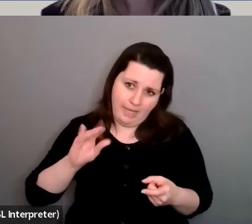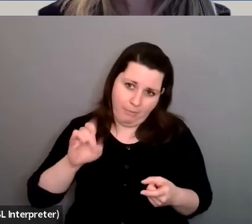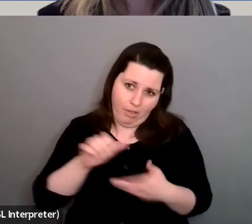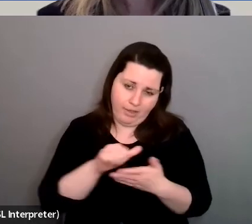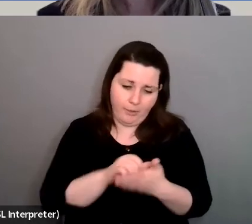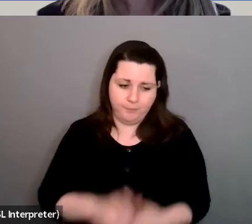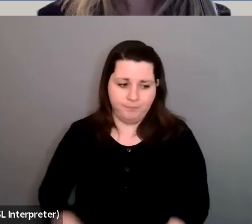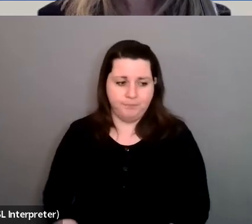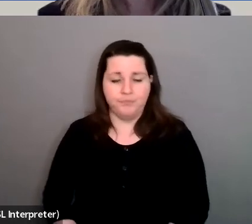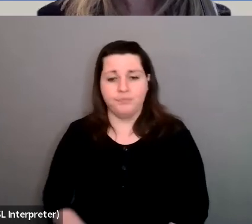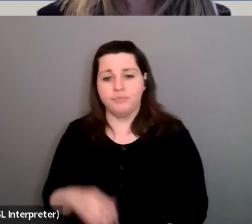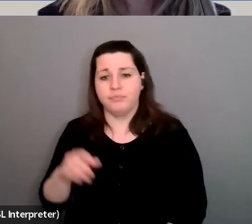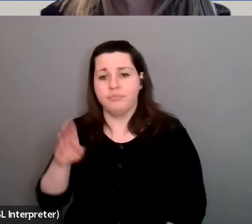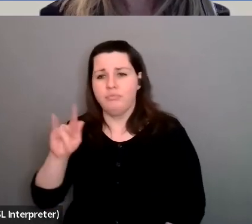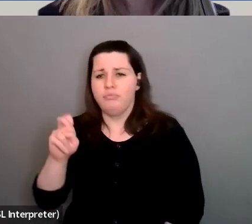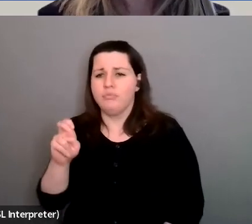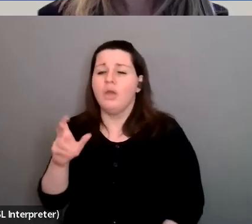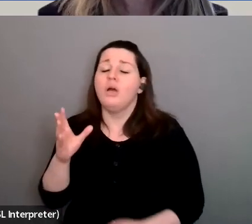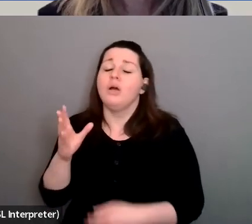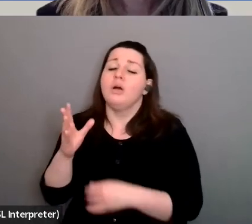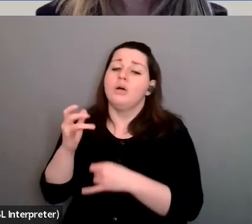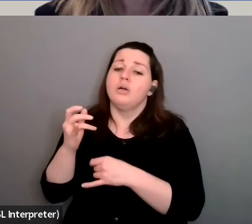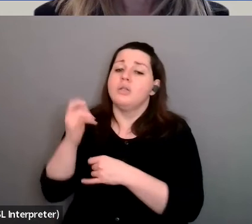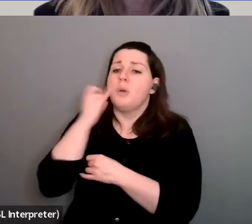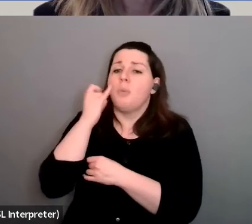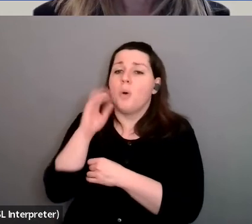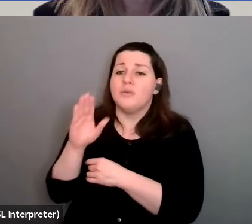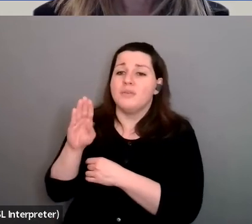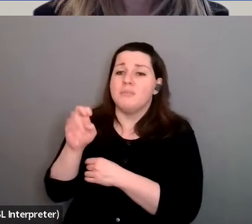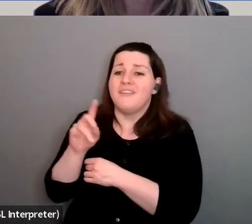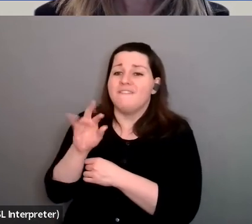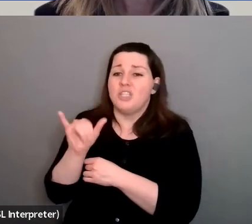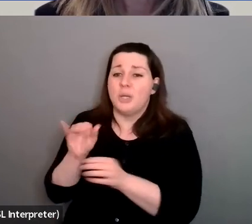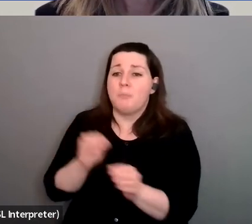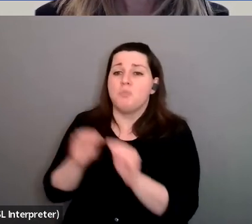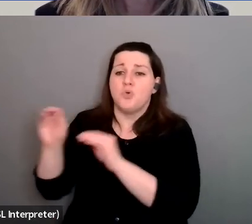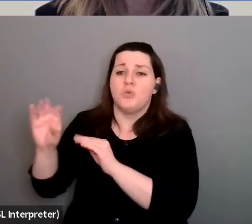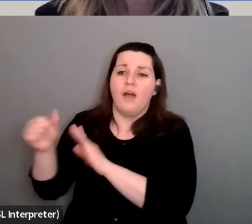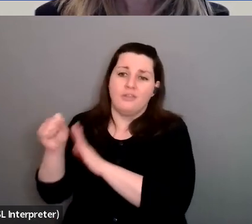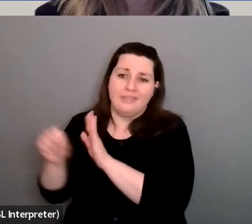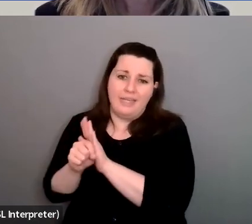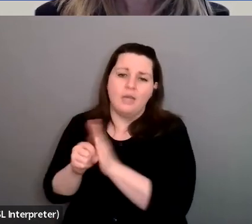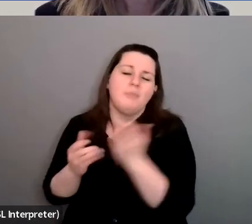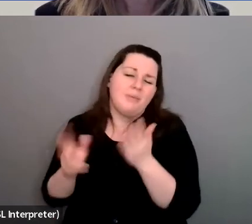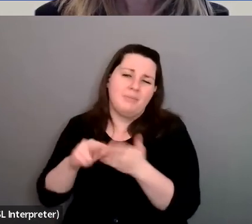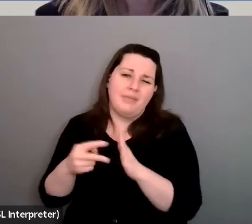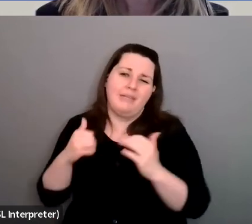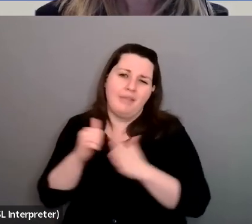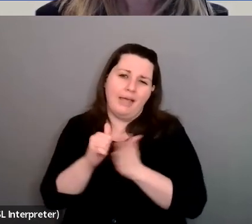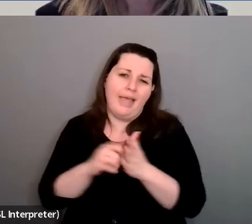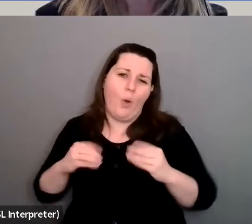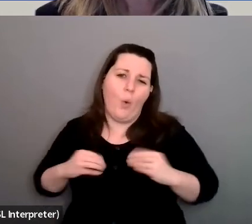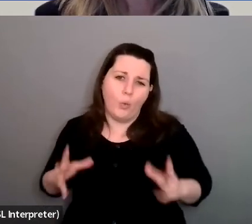Okay. What if the beneficiary moves out of state? And they might be meaning the account owner then moves out